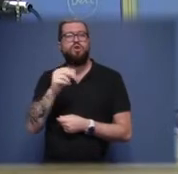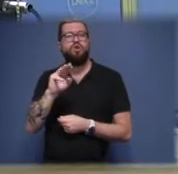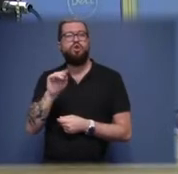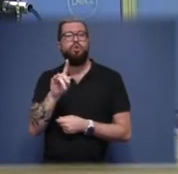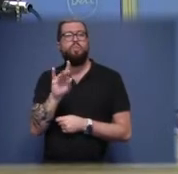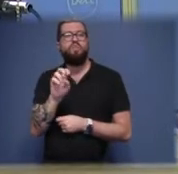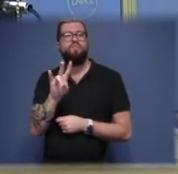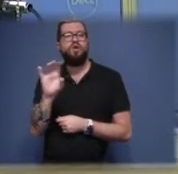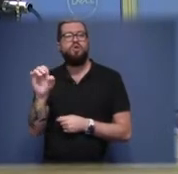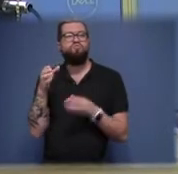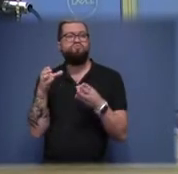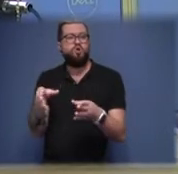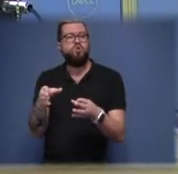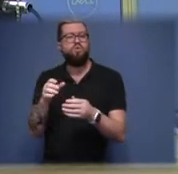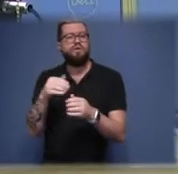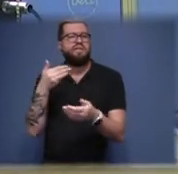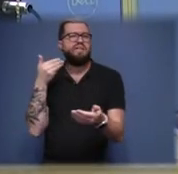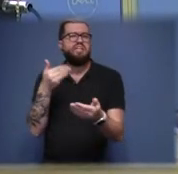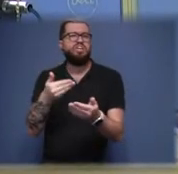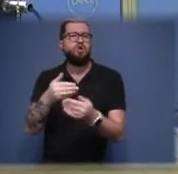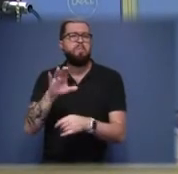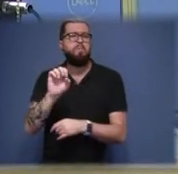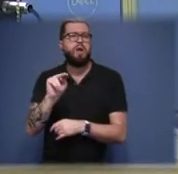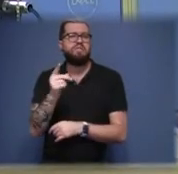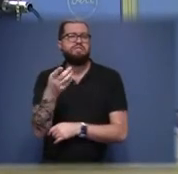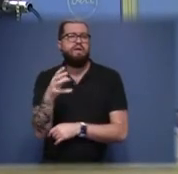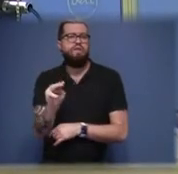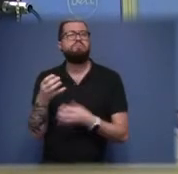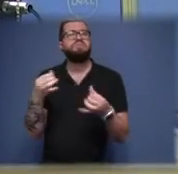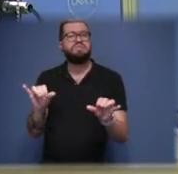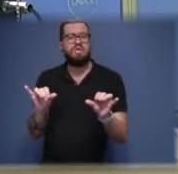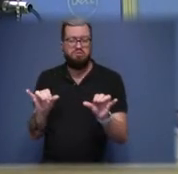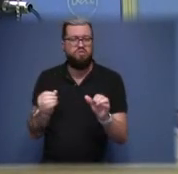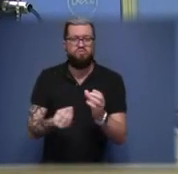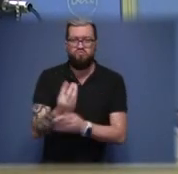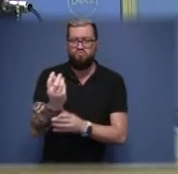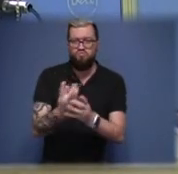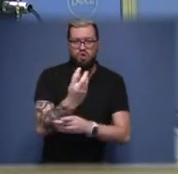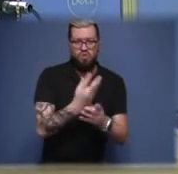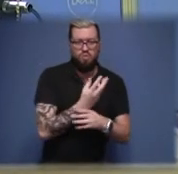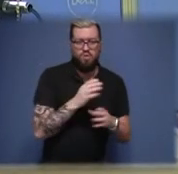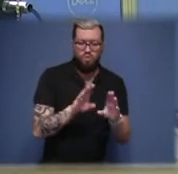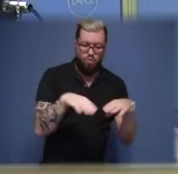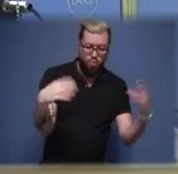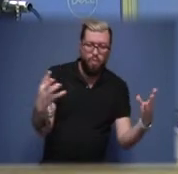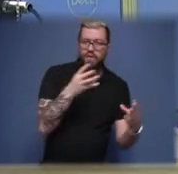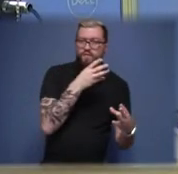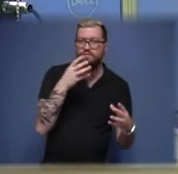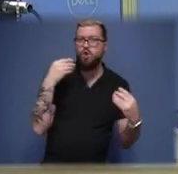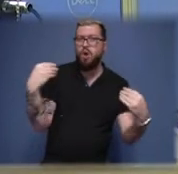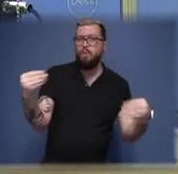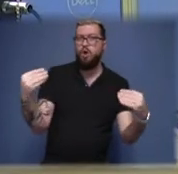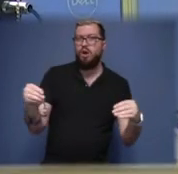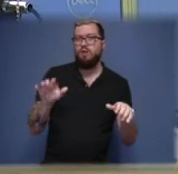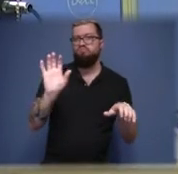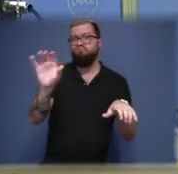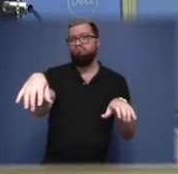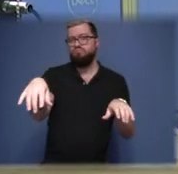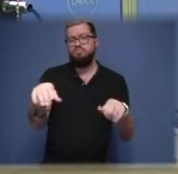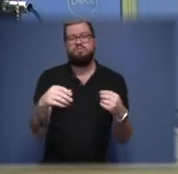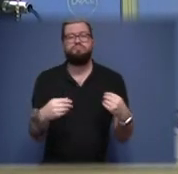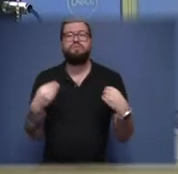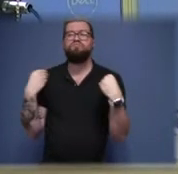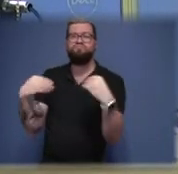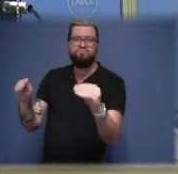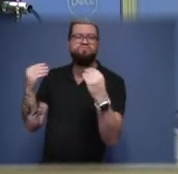Bensalem. We continued to grow. We opened a farm market there and sold a lot